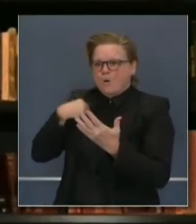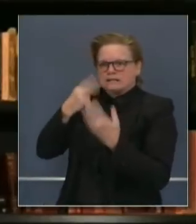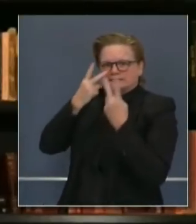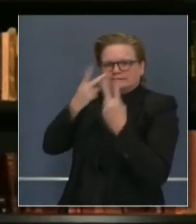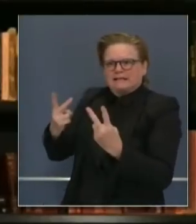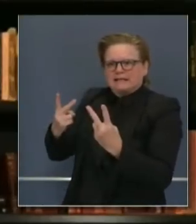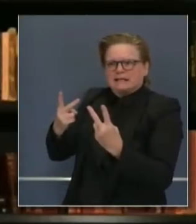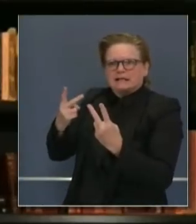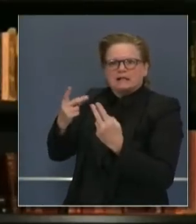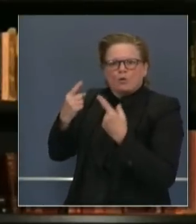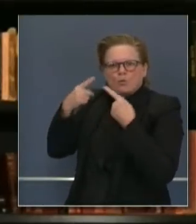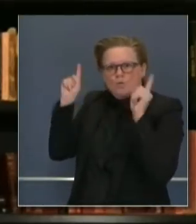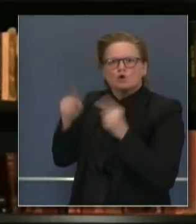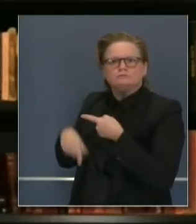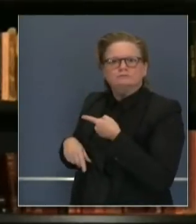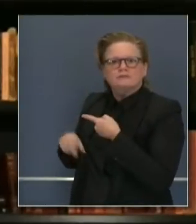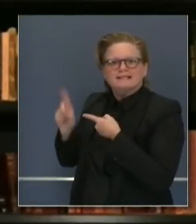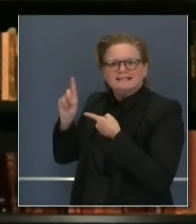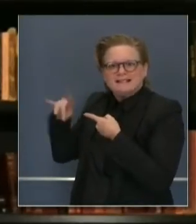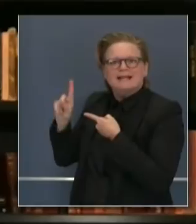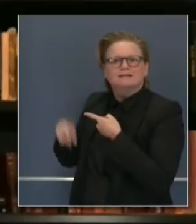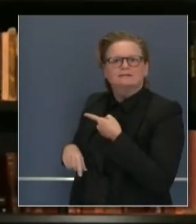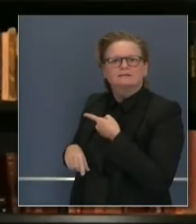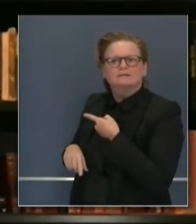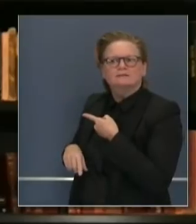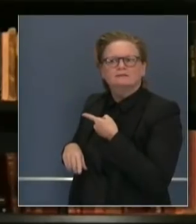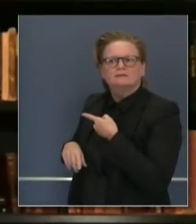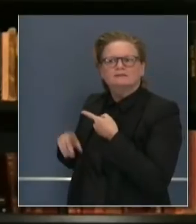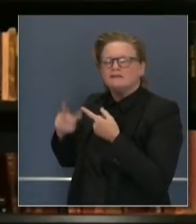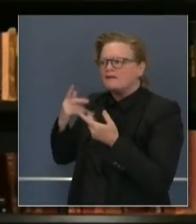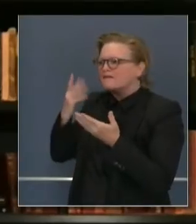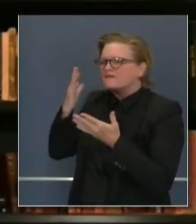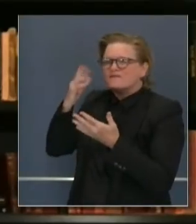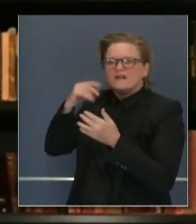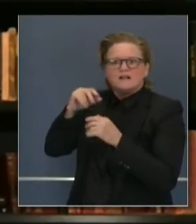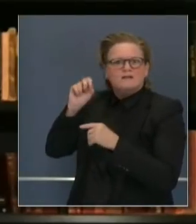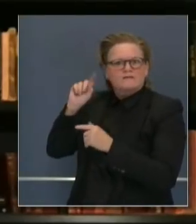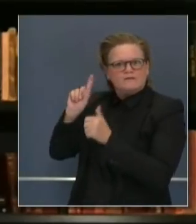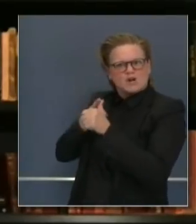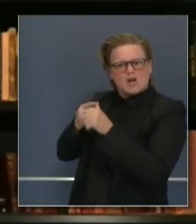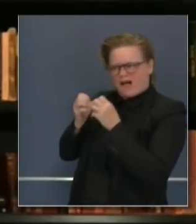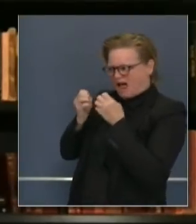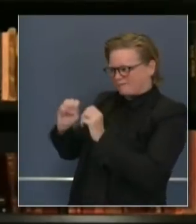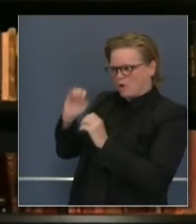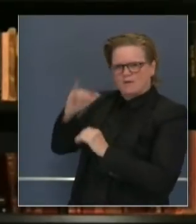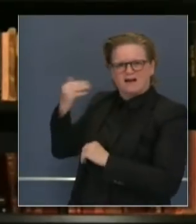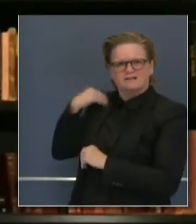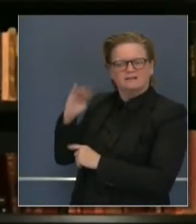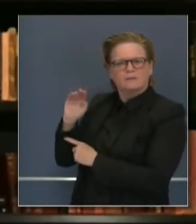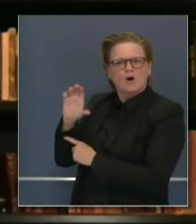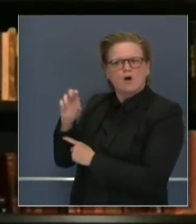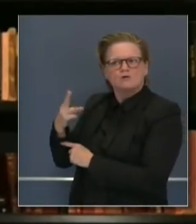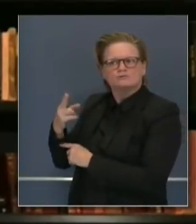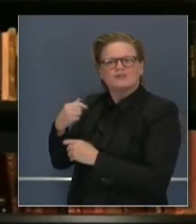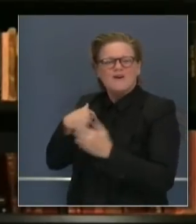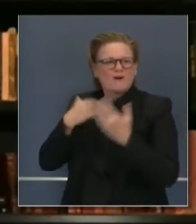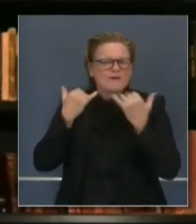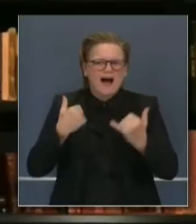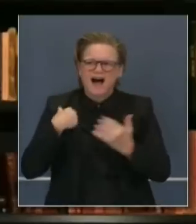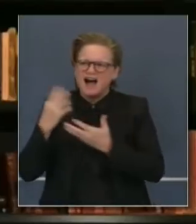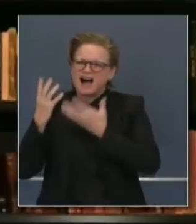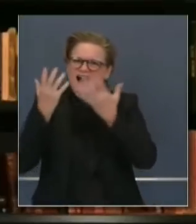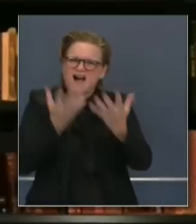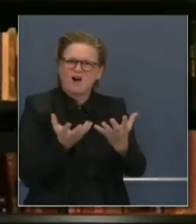that data, the facts, and the results of that original effort. And that's what we're being asked to do now. We're taking this to a whole nother